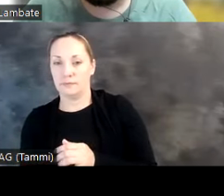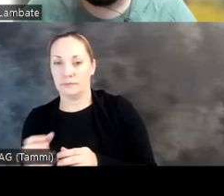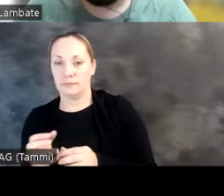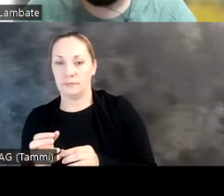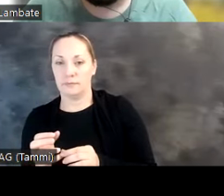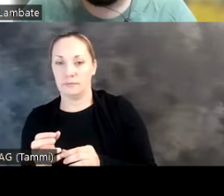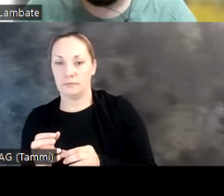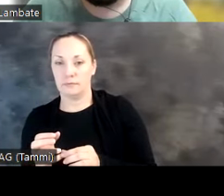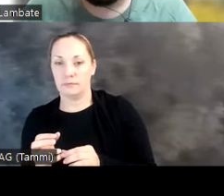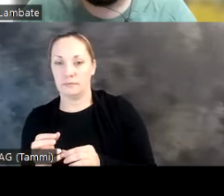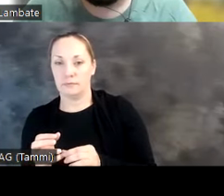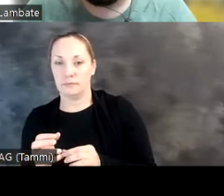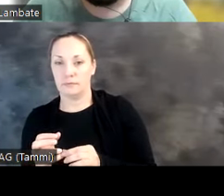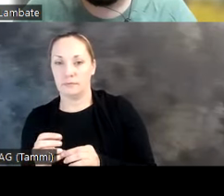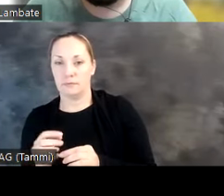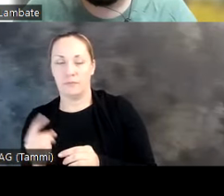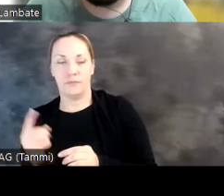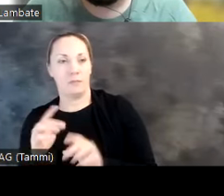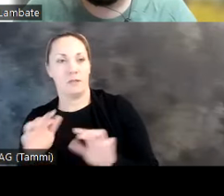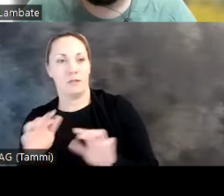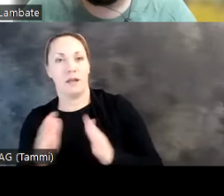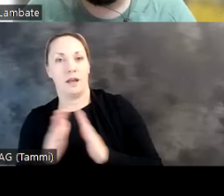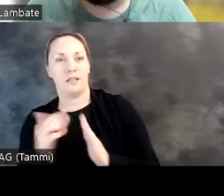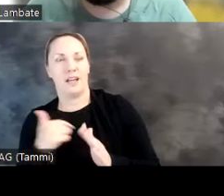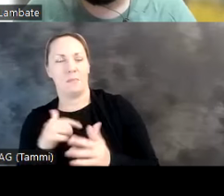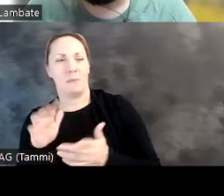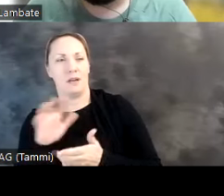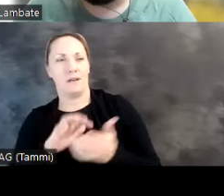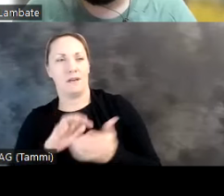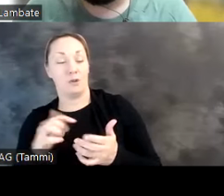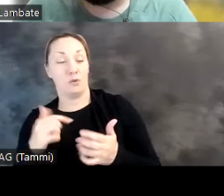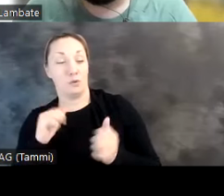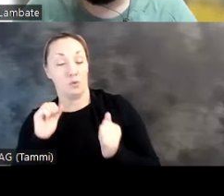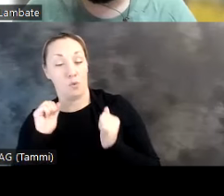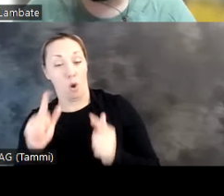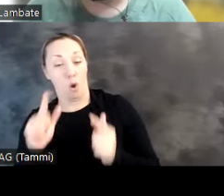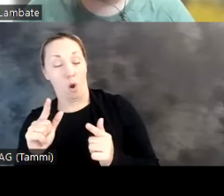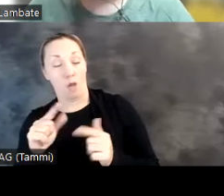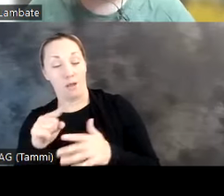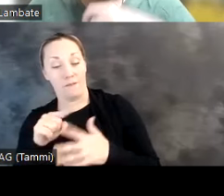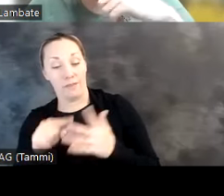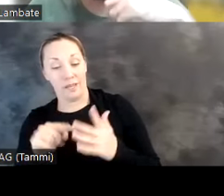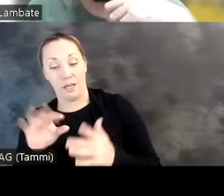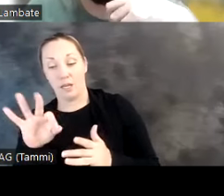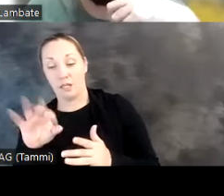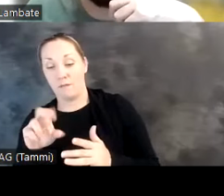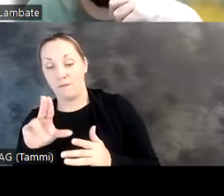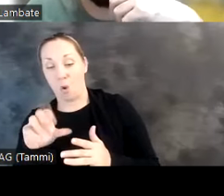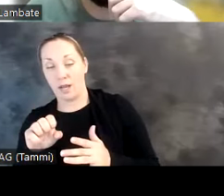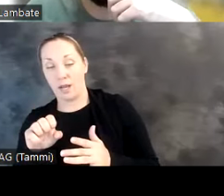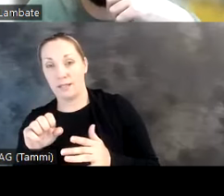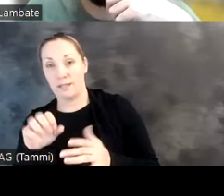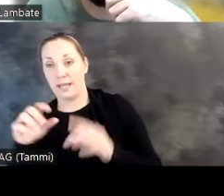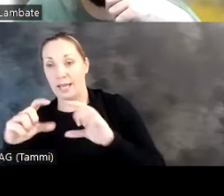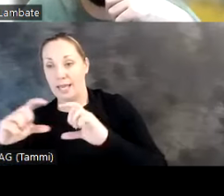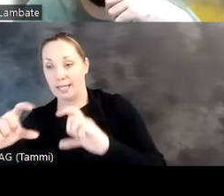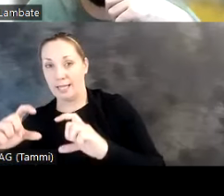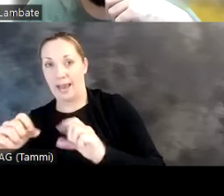have an attendee saying, I'm a bit confused. Do all of these focus indicator approaches